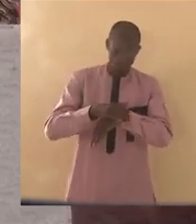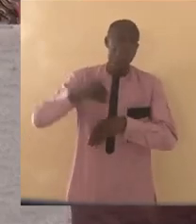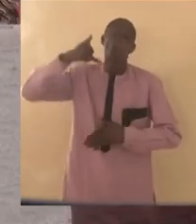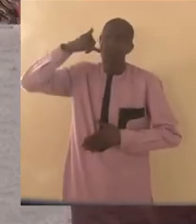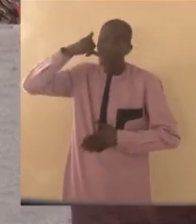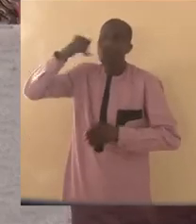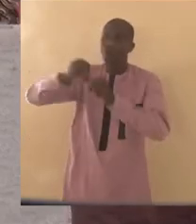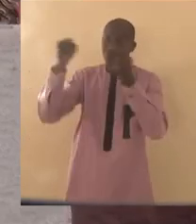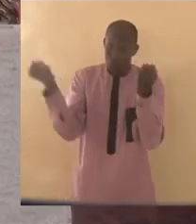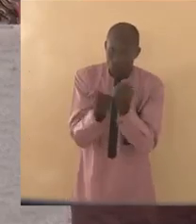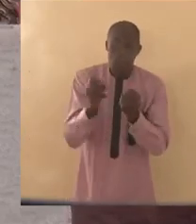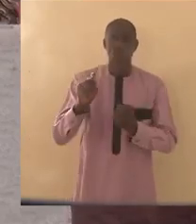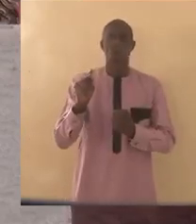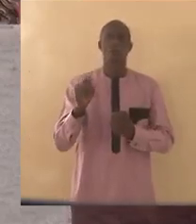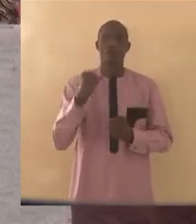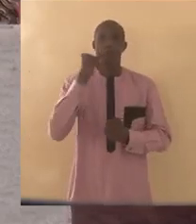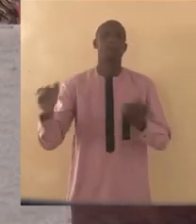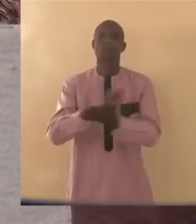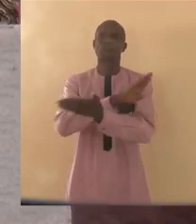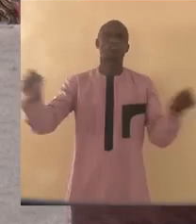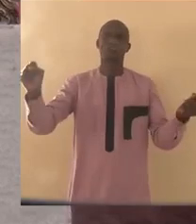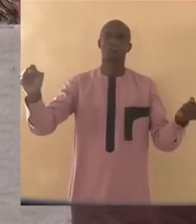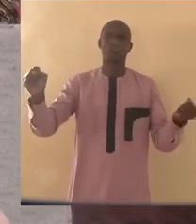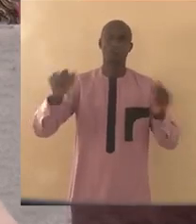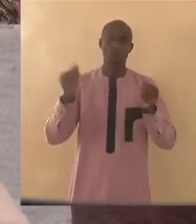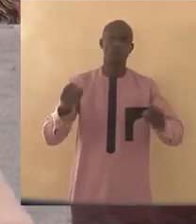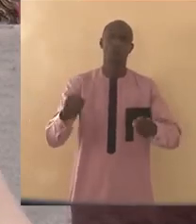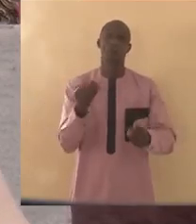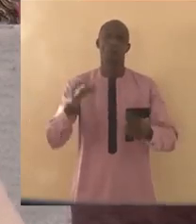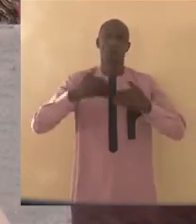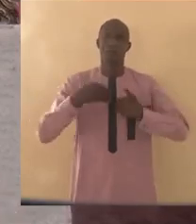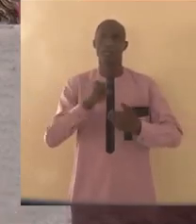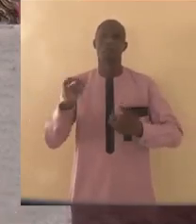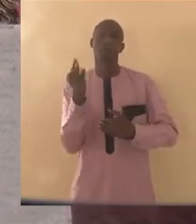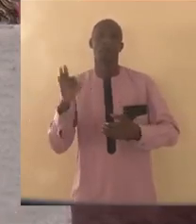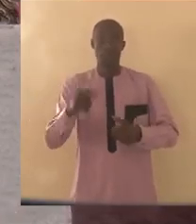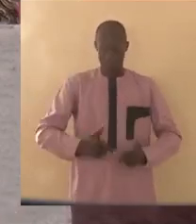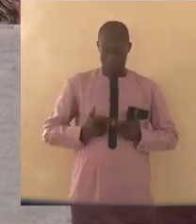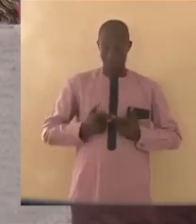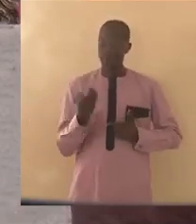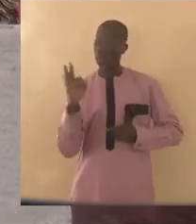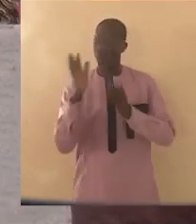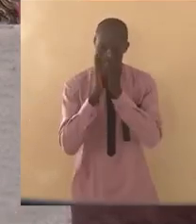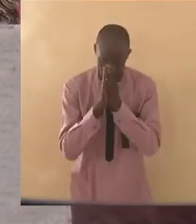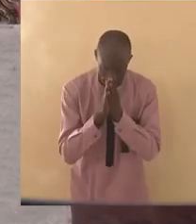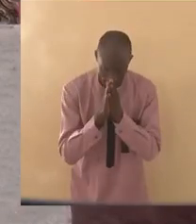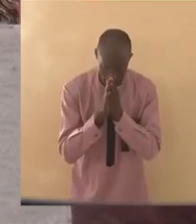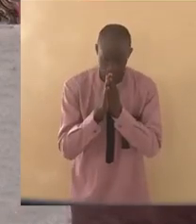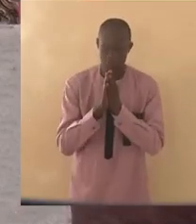on the phone and on social media, is destroying the possibility of having a life of prayer.